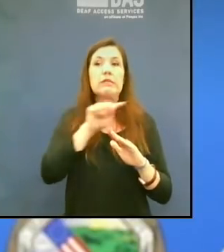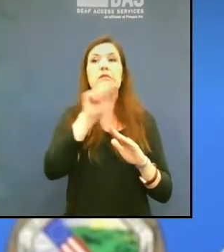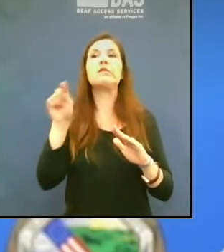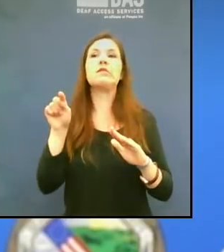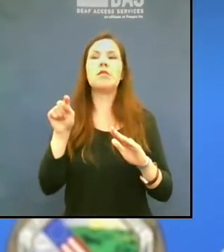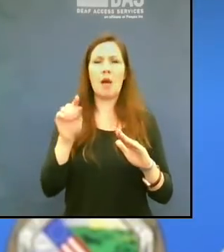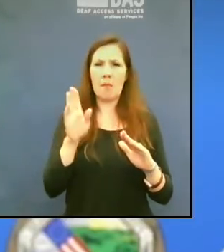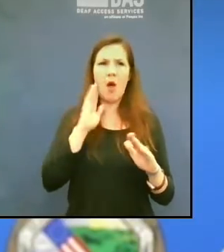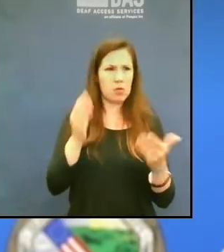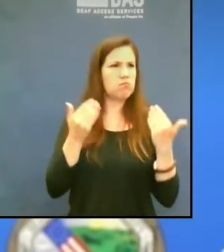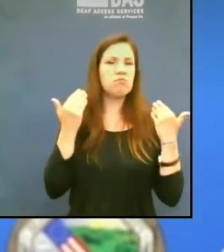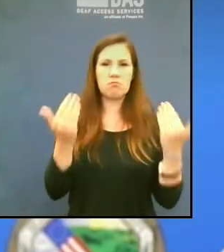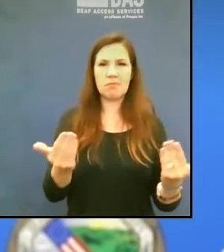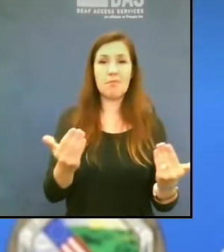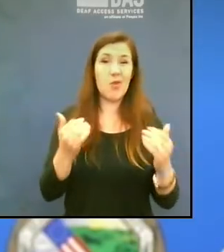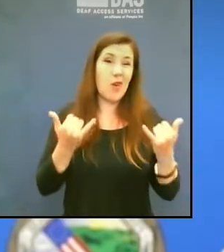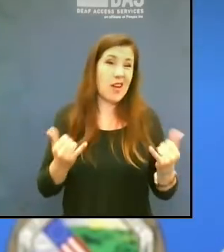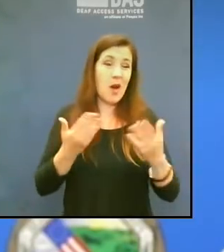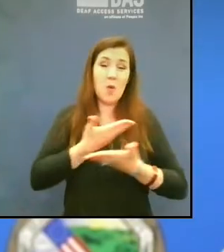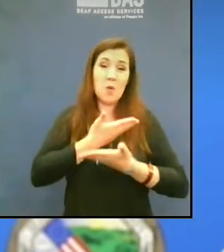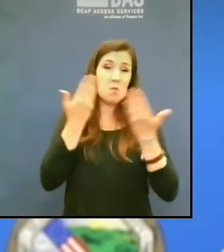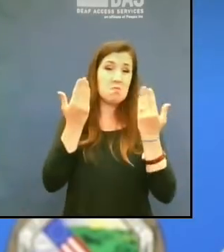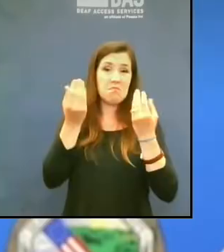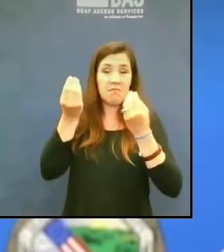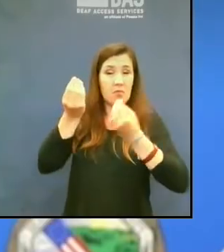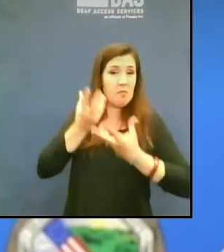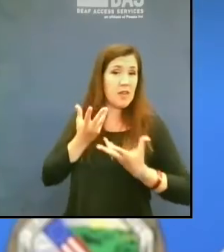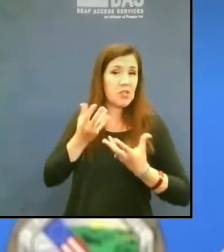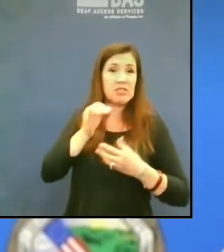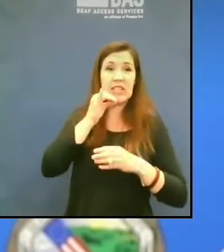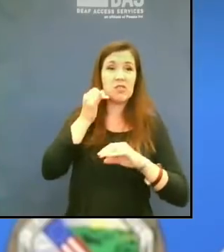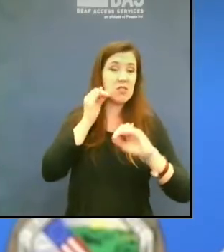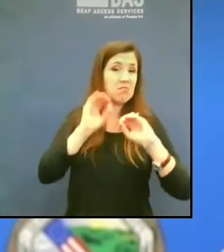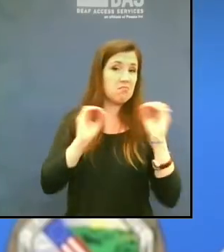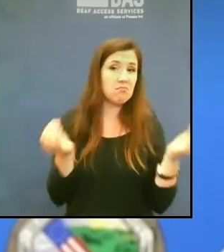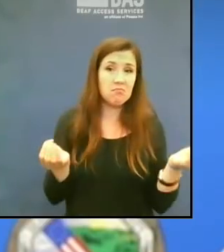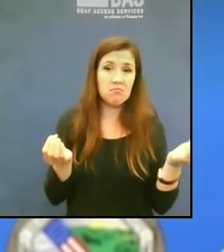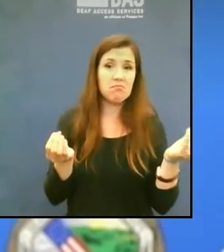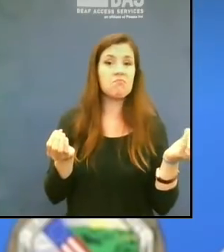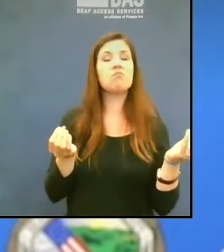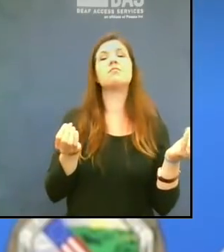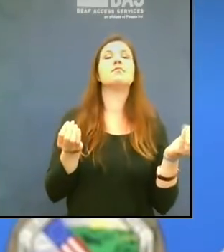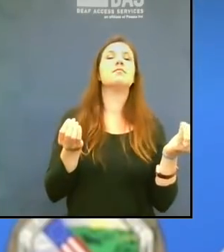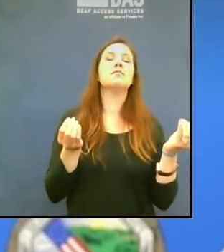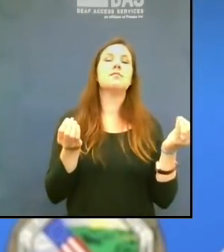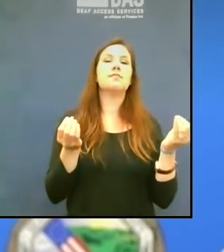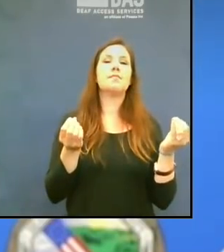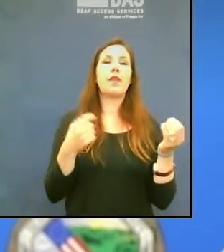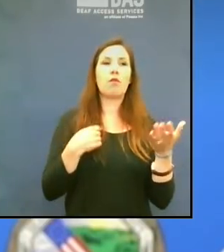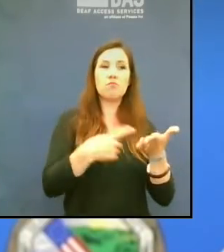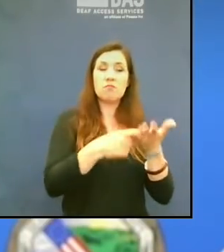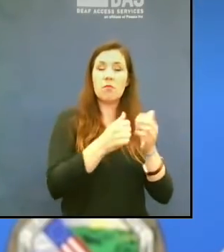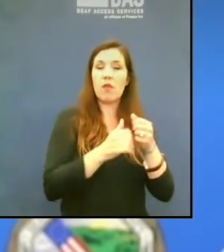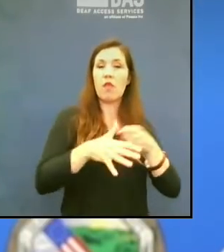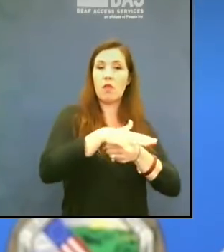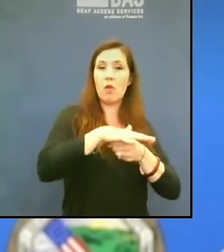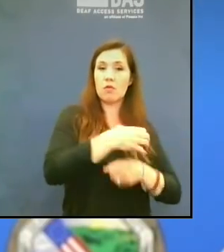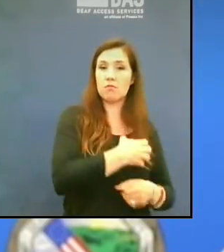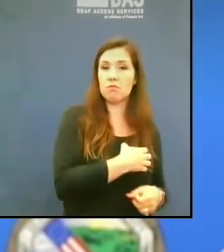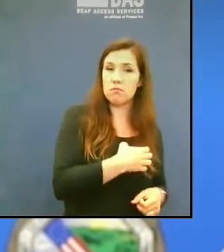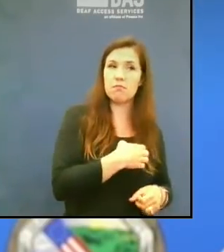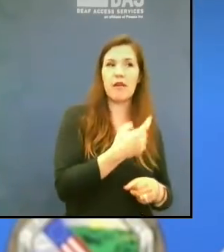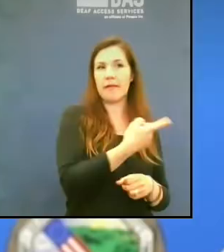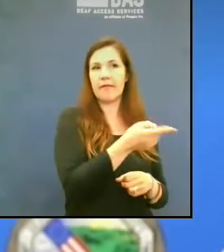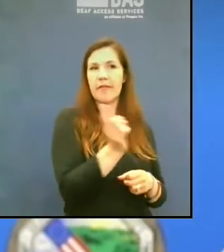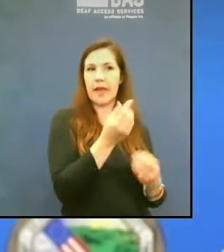would not hesitate, but we don't have any information, and we didn't have anything yesterday. We were conversing with our local law enforcement, and they were